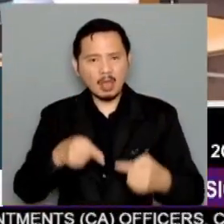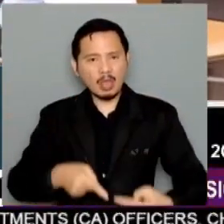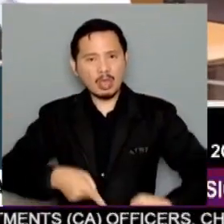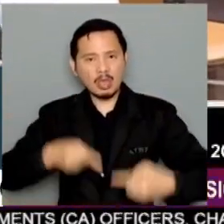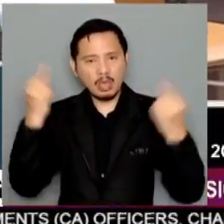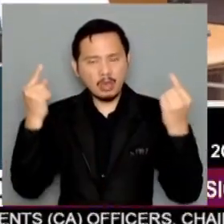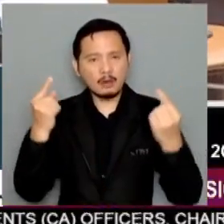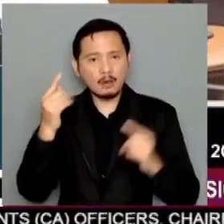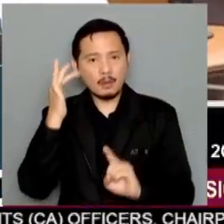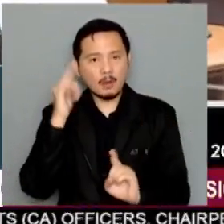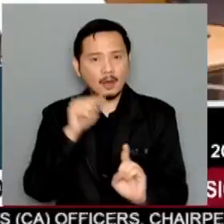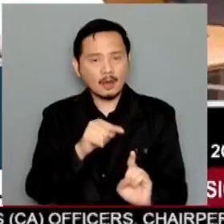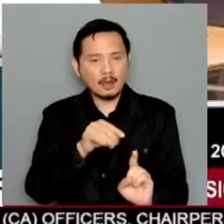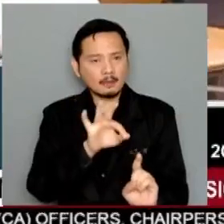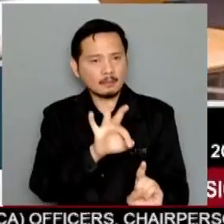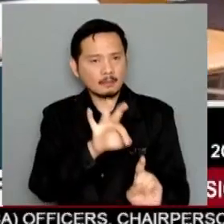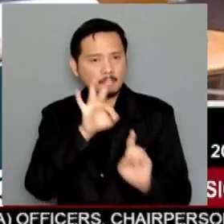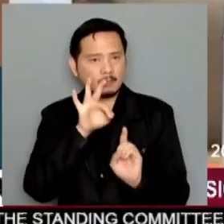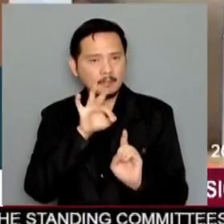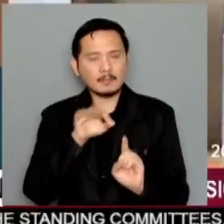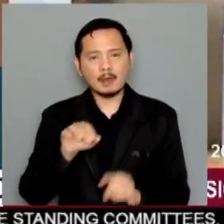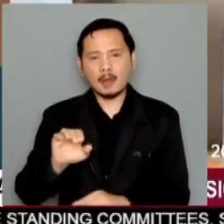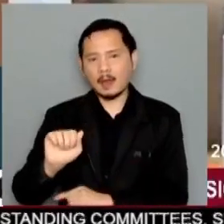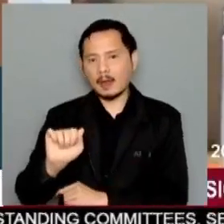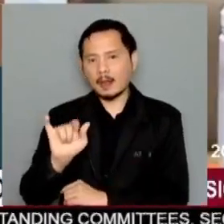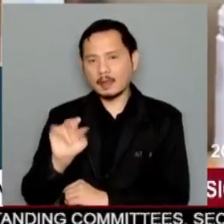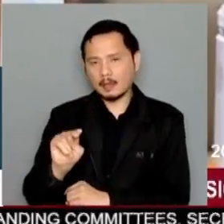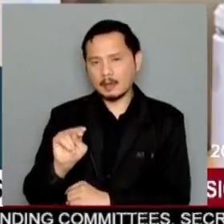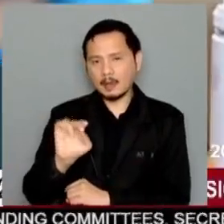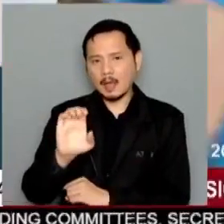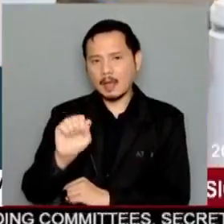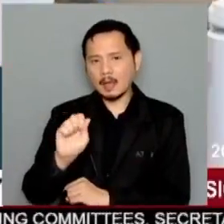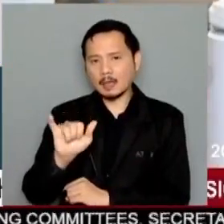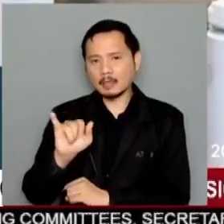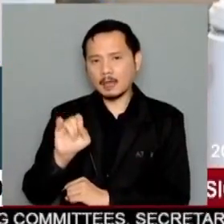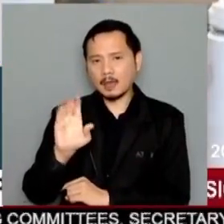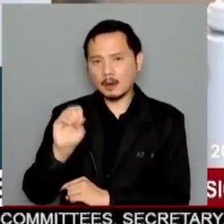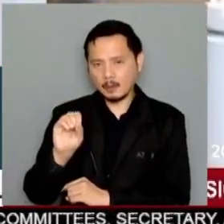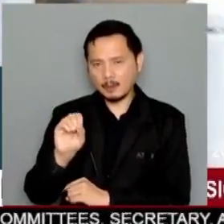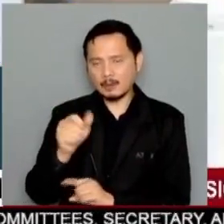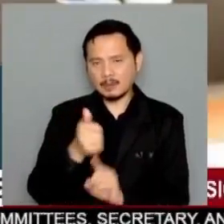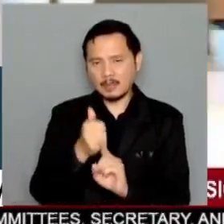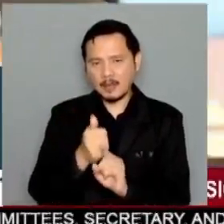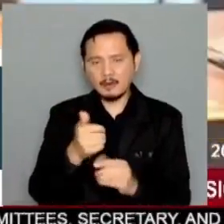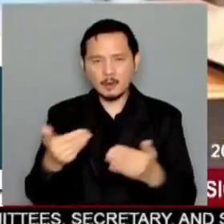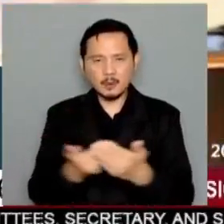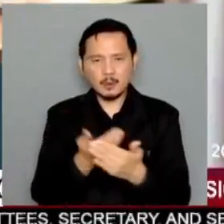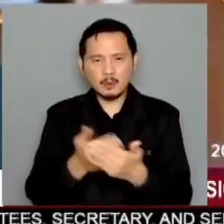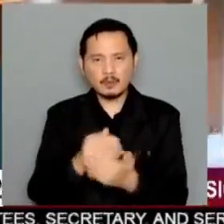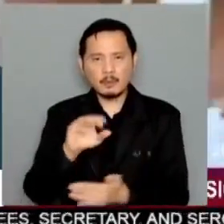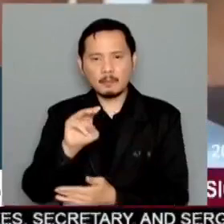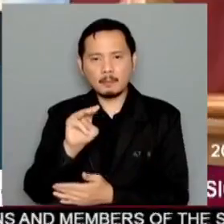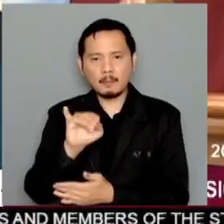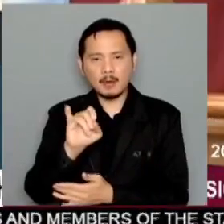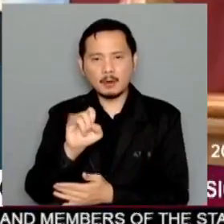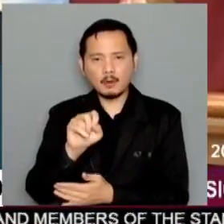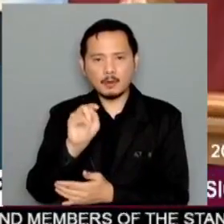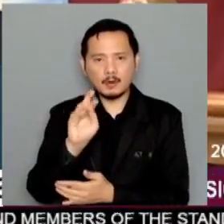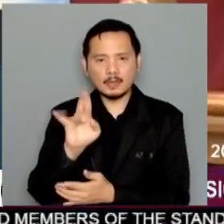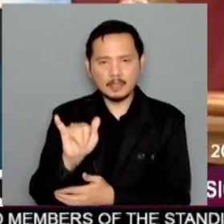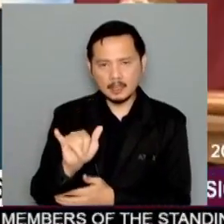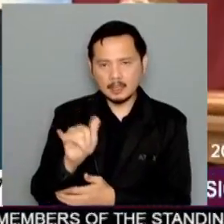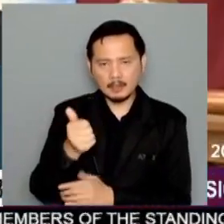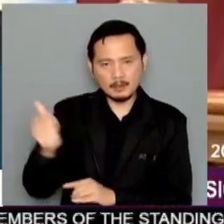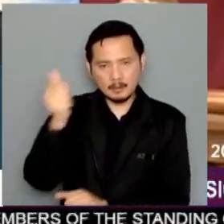with the election of Senator Alan Peter Cayetano as the new CA Minority Leader. Cayetano's appointment was followed by the election of House